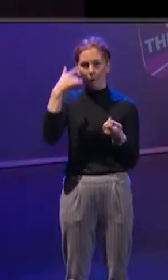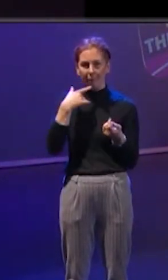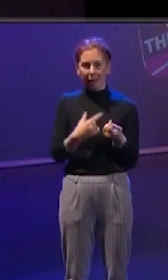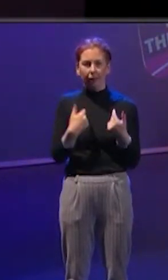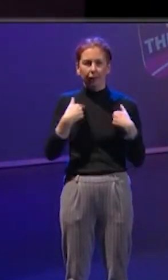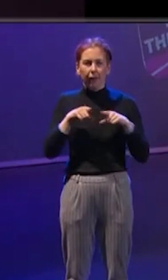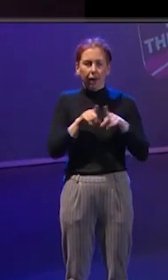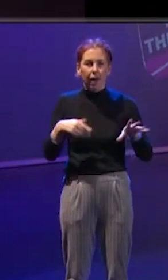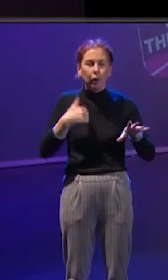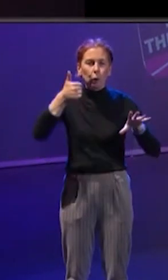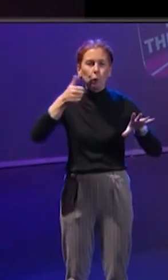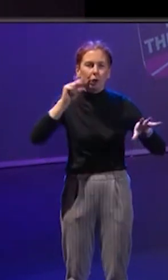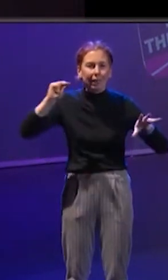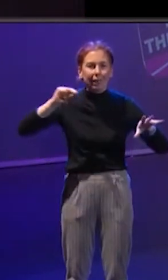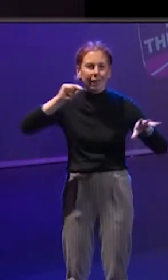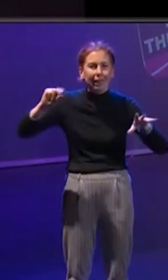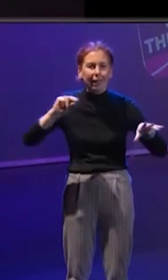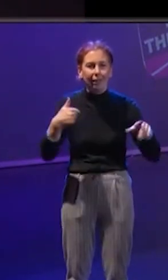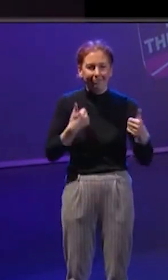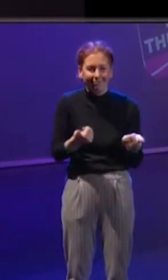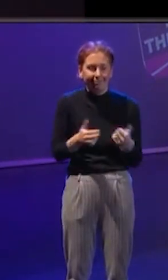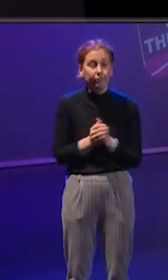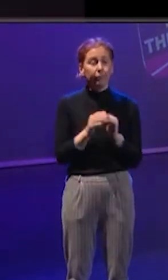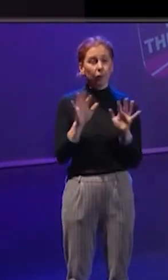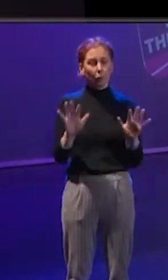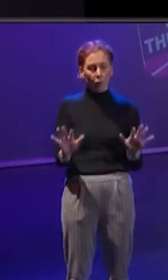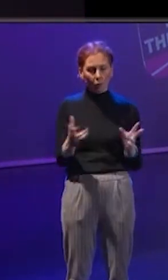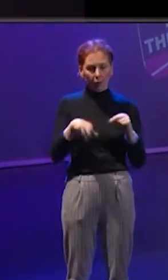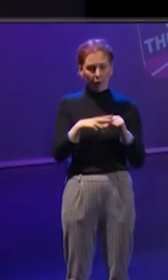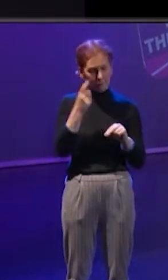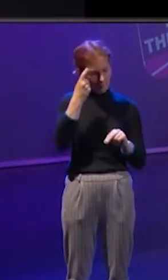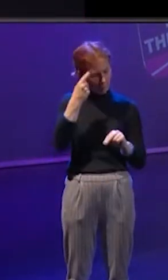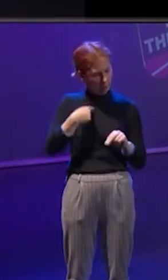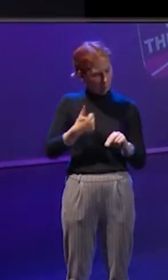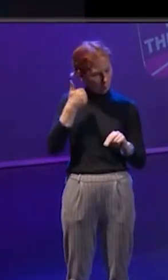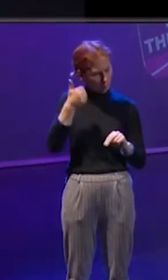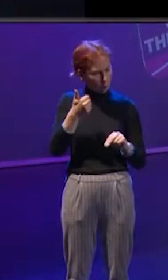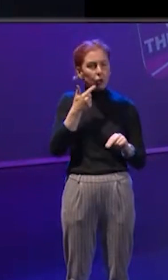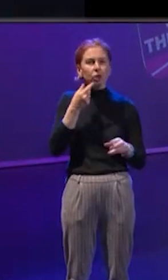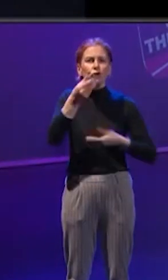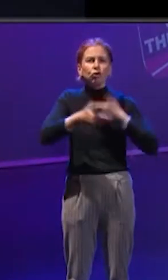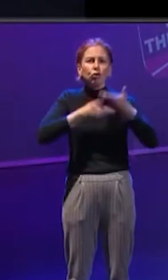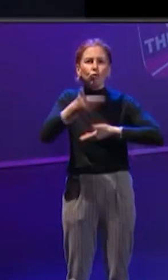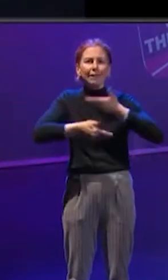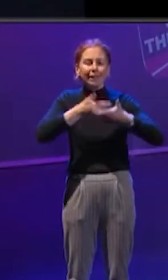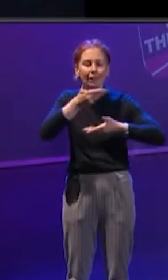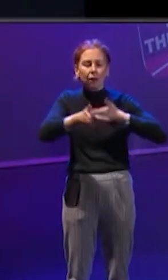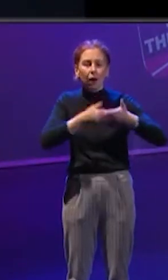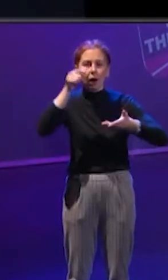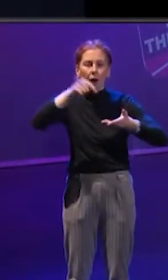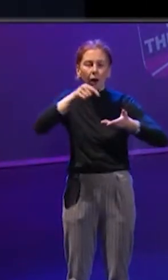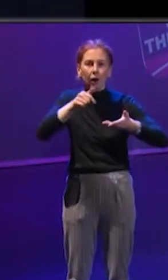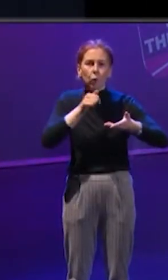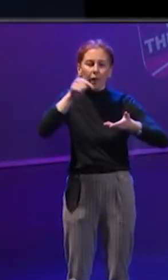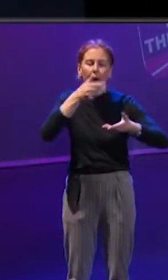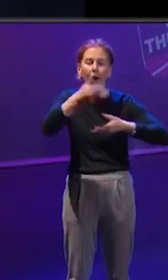the gab. And actually, when you start to harness your ability to tell stories and spin narratives and to be able to really clearly